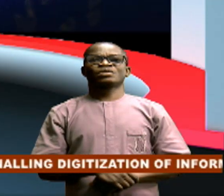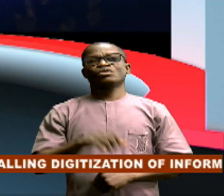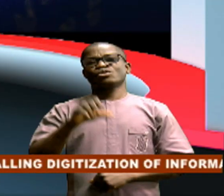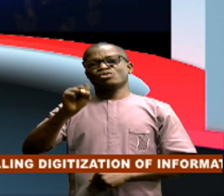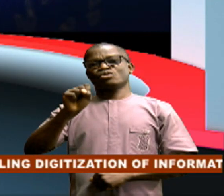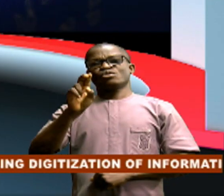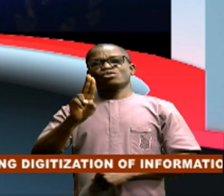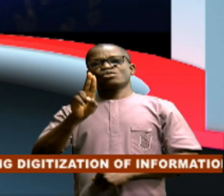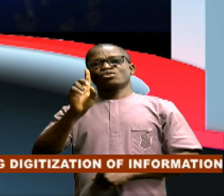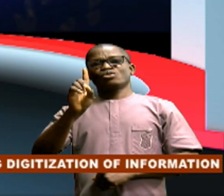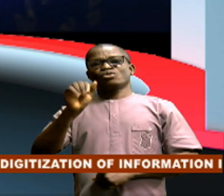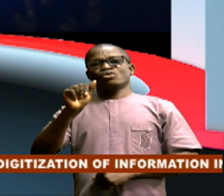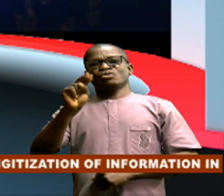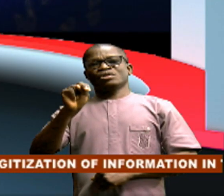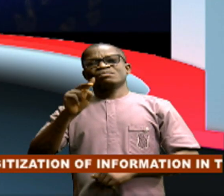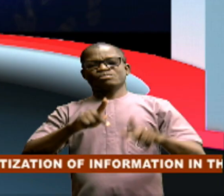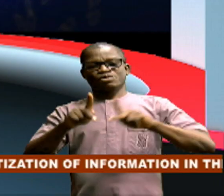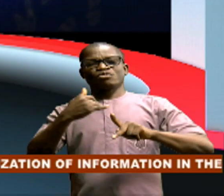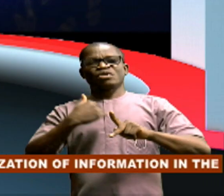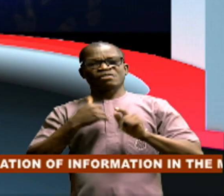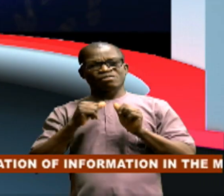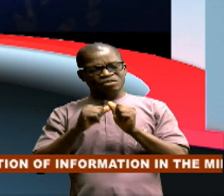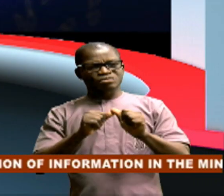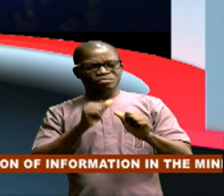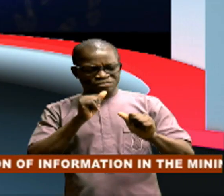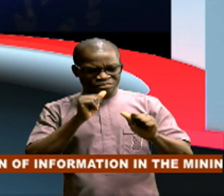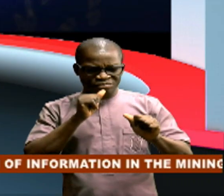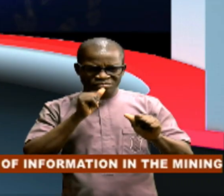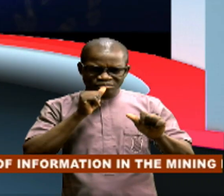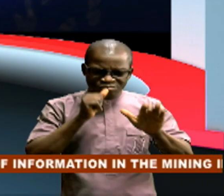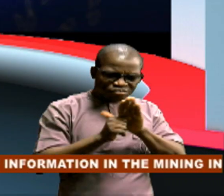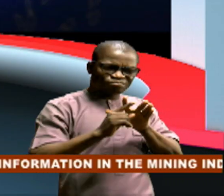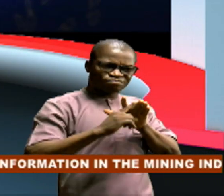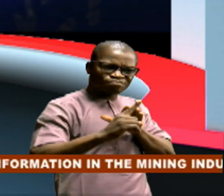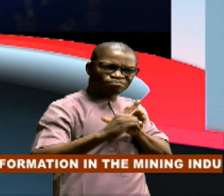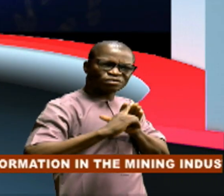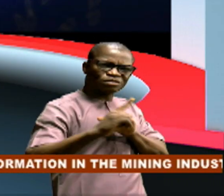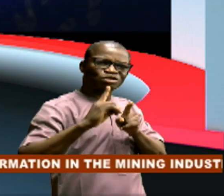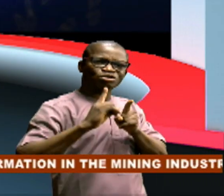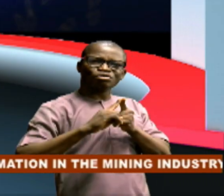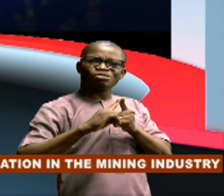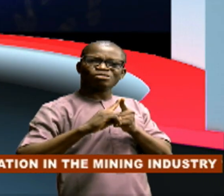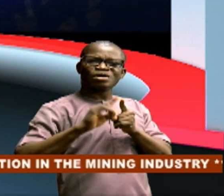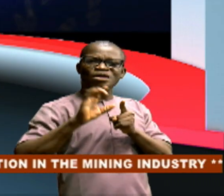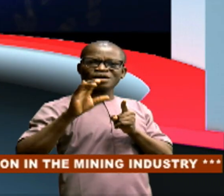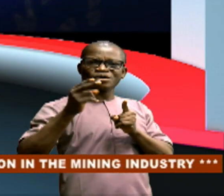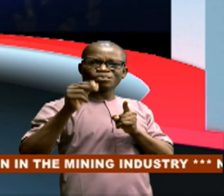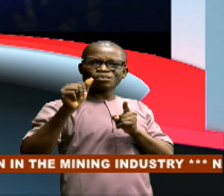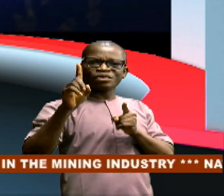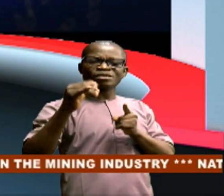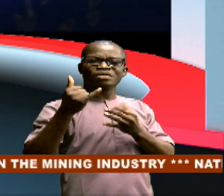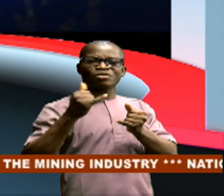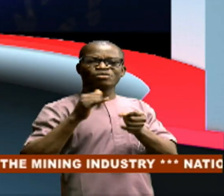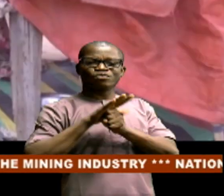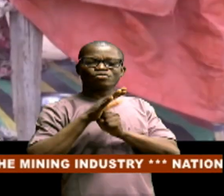Sudanese have continued to seek refuge in crowded camps in Chad. Adebola Brooksley Sunday